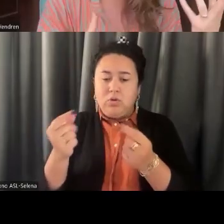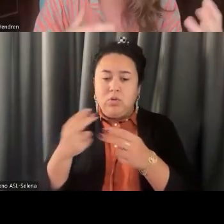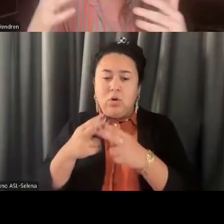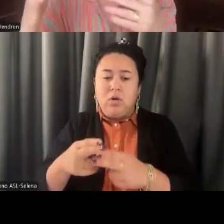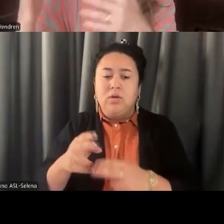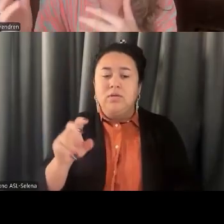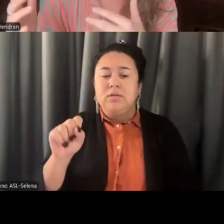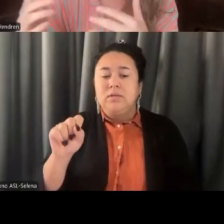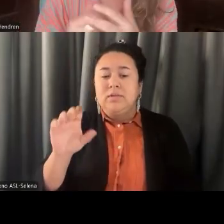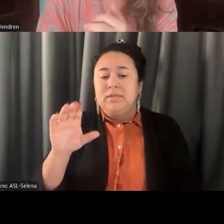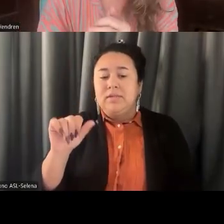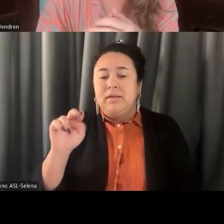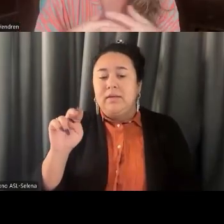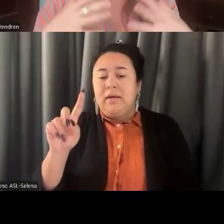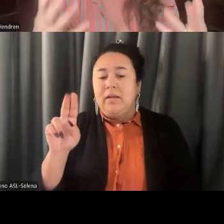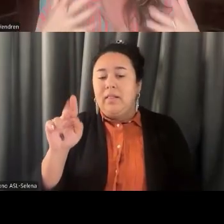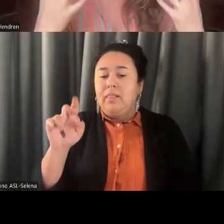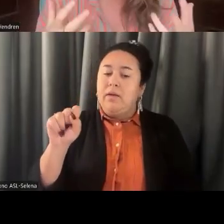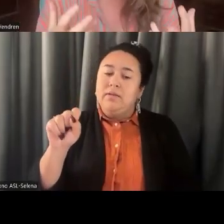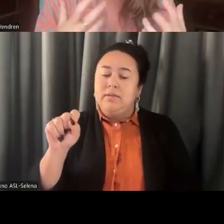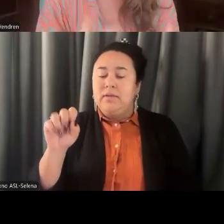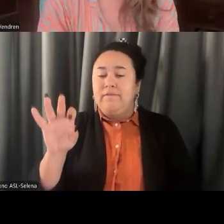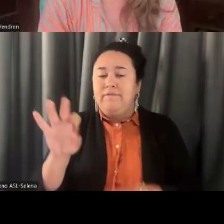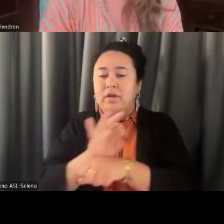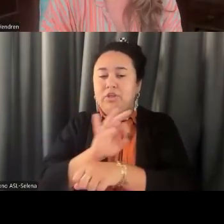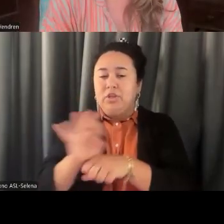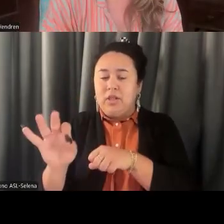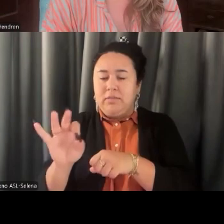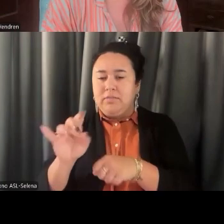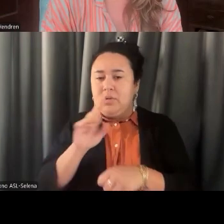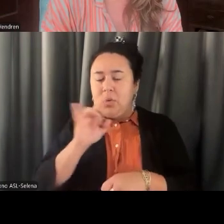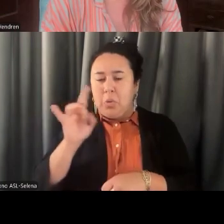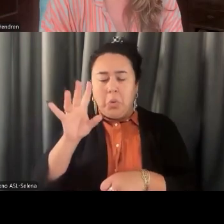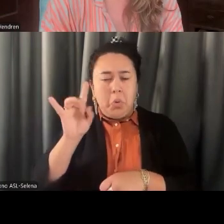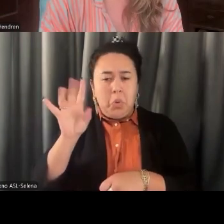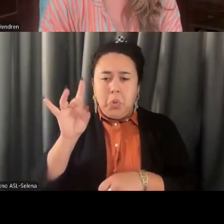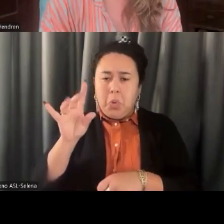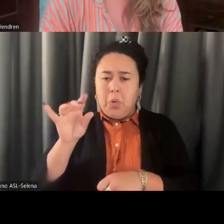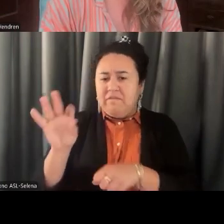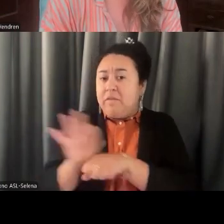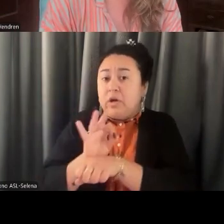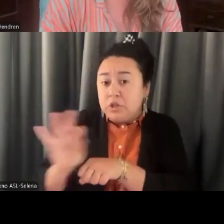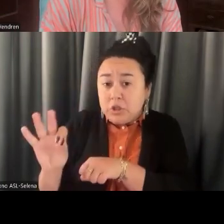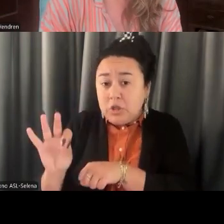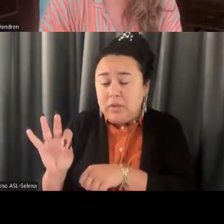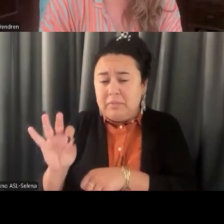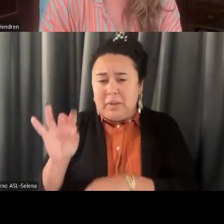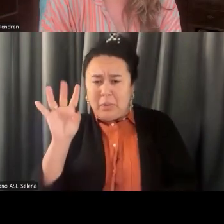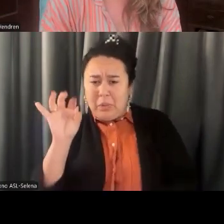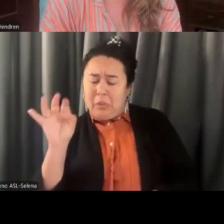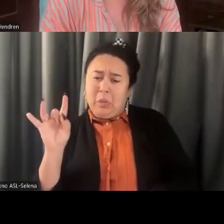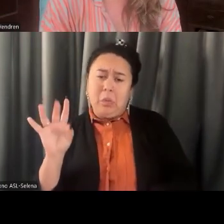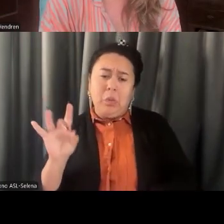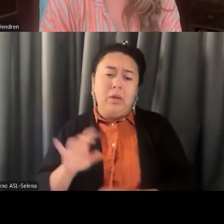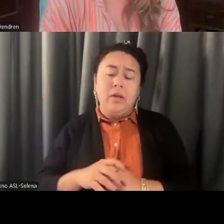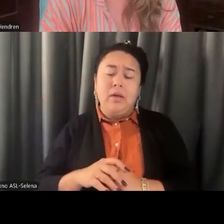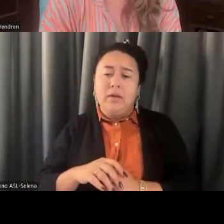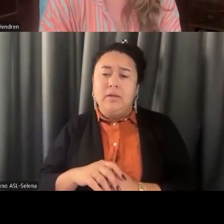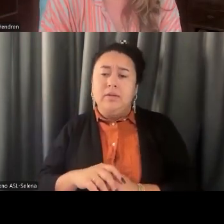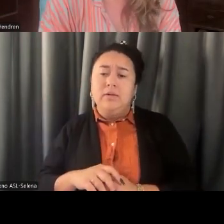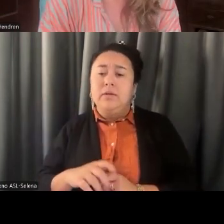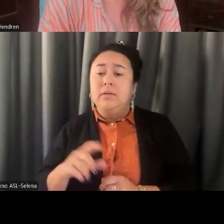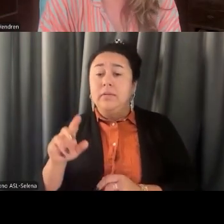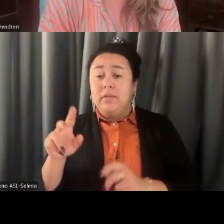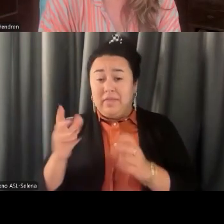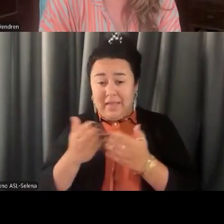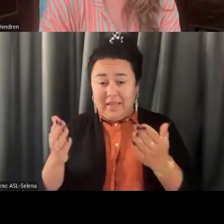it scandalous functionalism. And this to me is a very vivid phrase, that the things that he makes do function. They are not